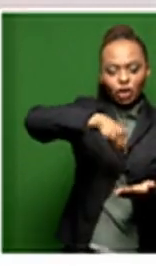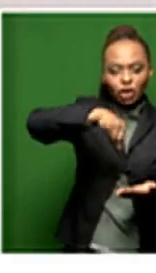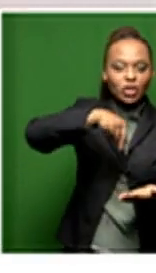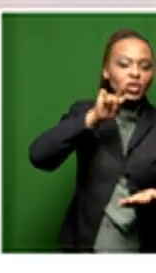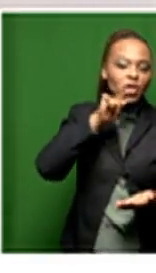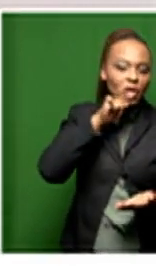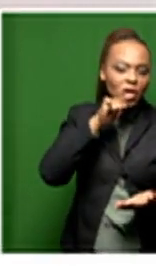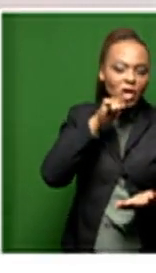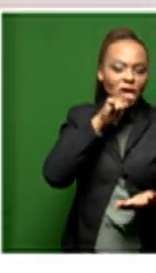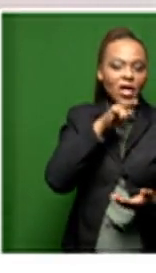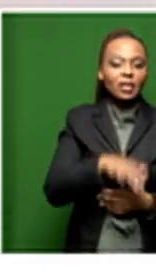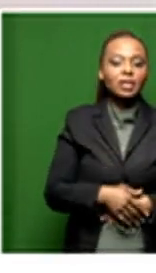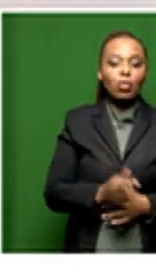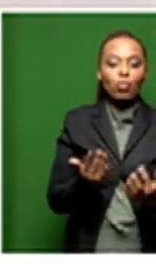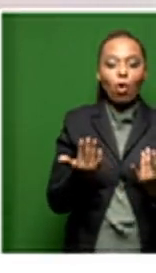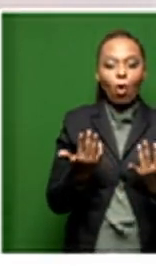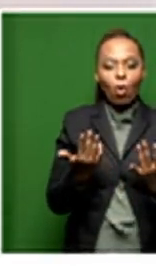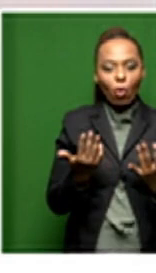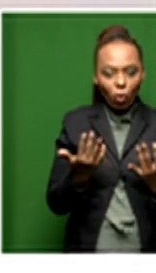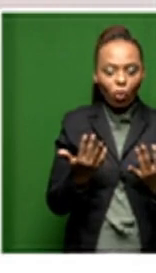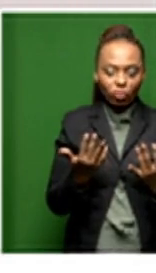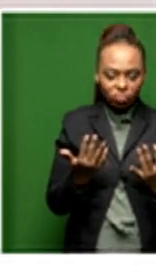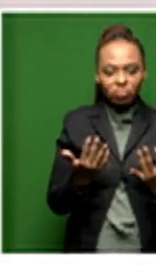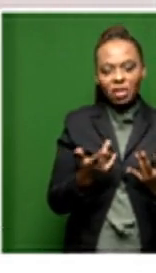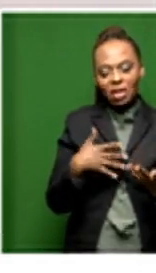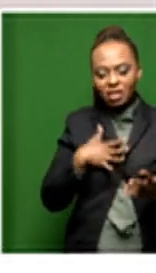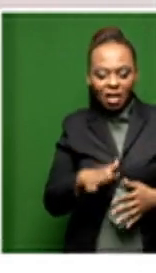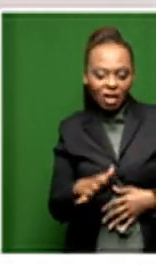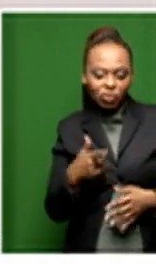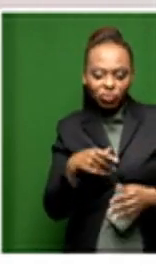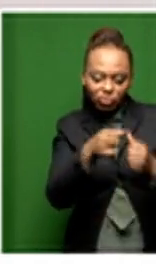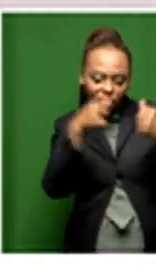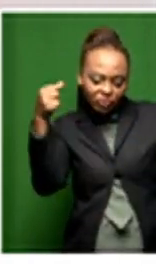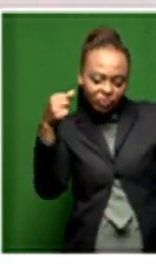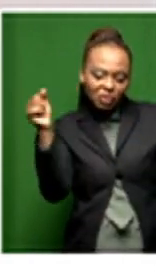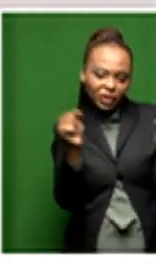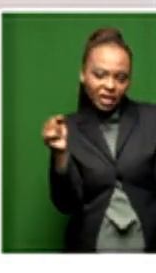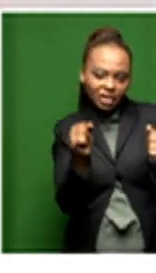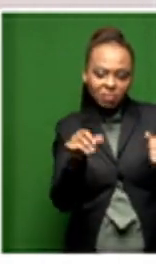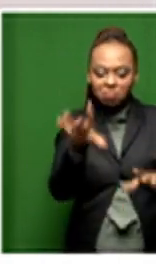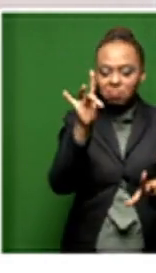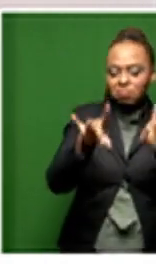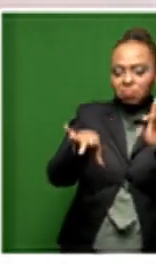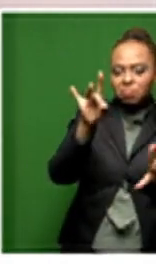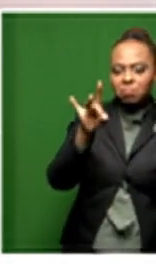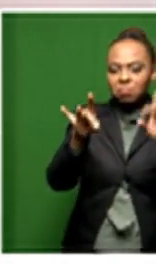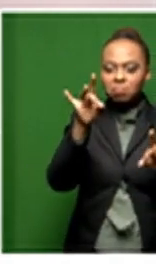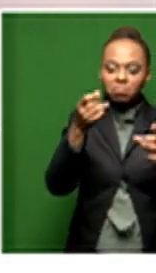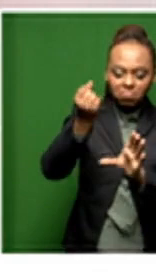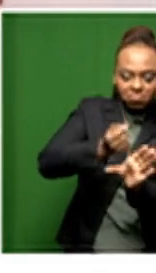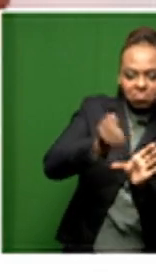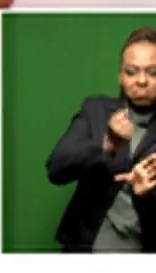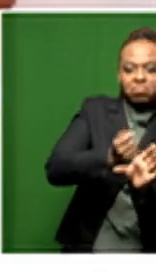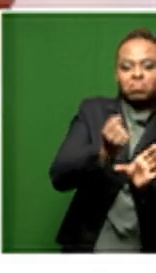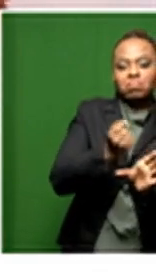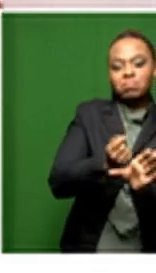some veggies. I'm still going to look in the fridge to see what I can find and play around with the veggies. Okay, great stuff. Makhiba, great